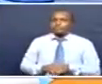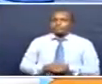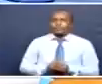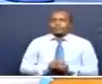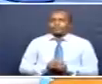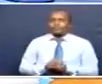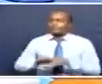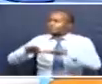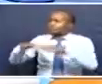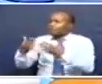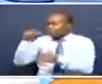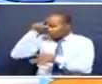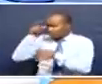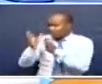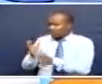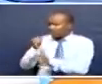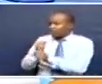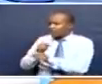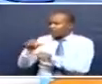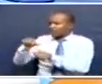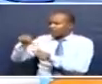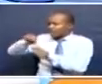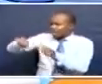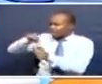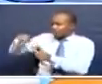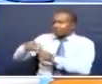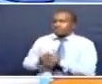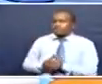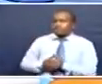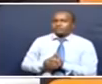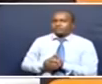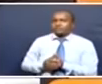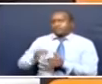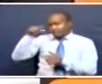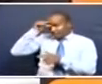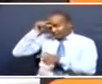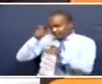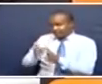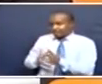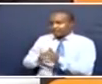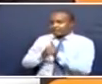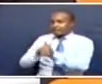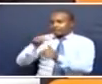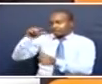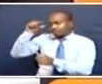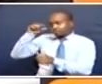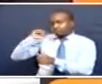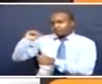you, Moses. Governors, are also heading political governments at the counties with